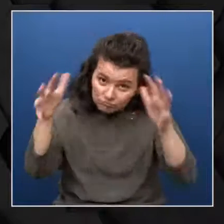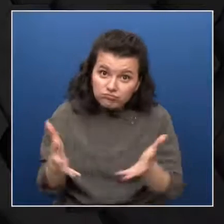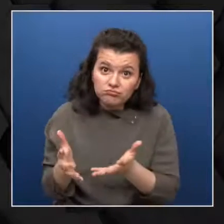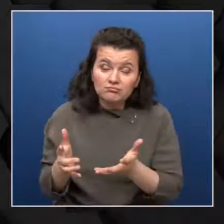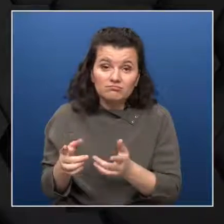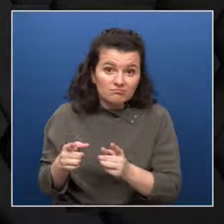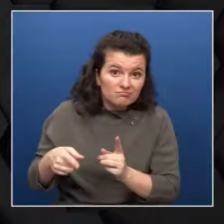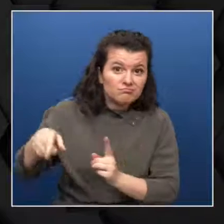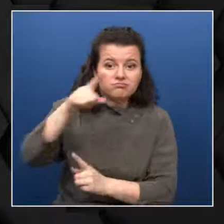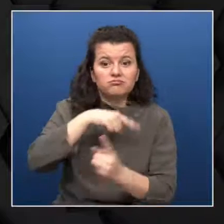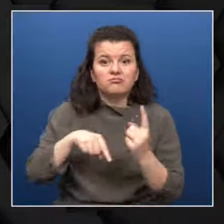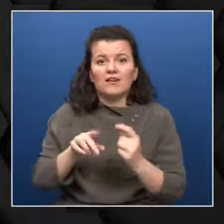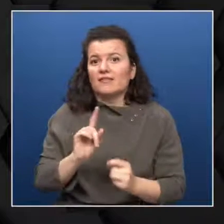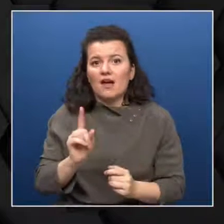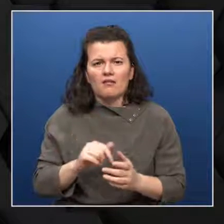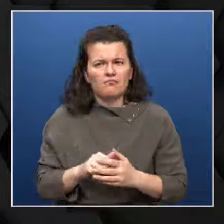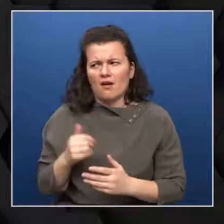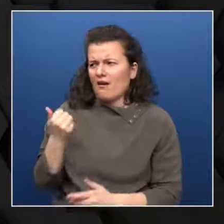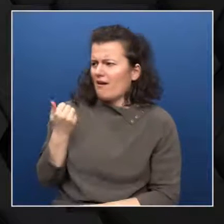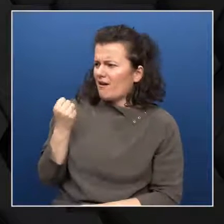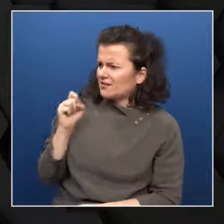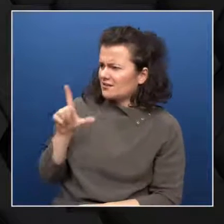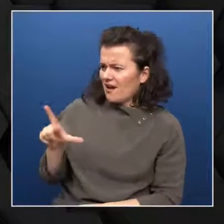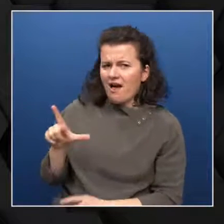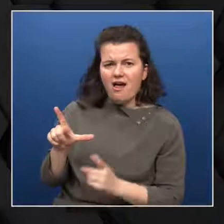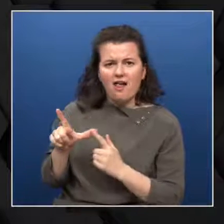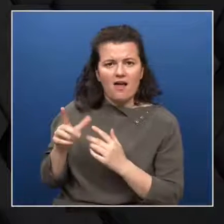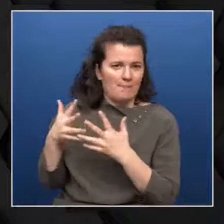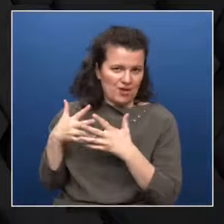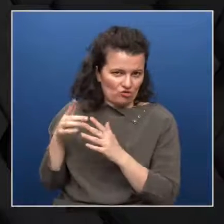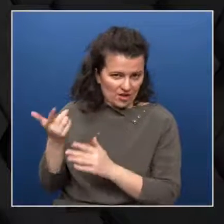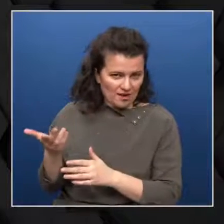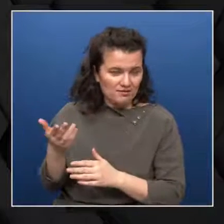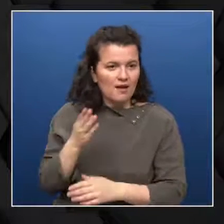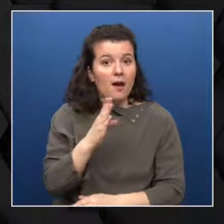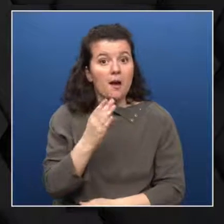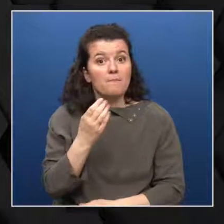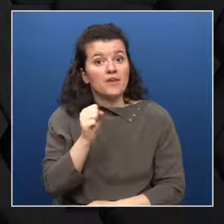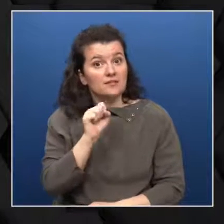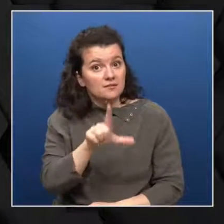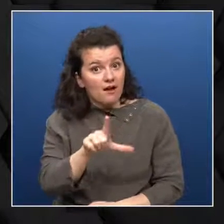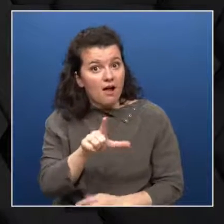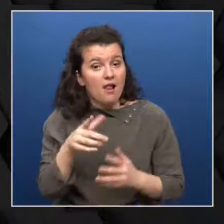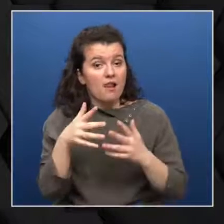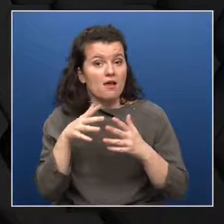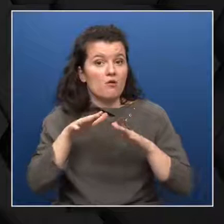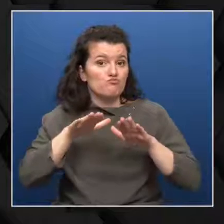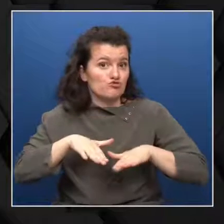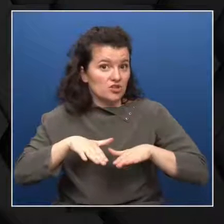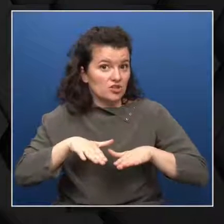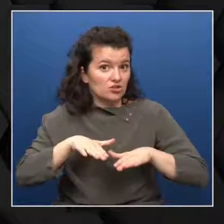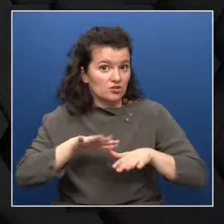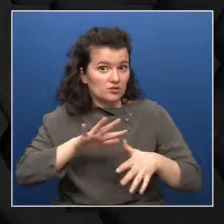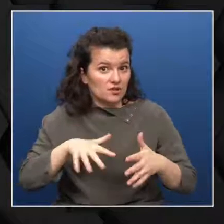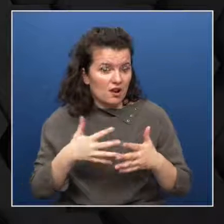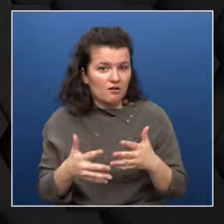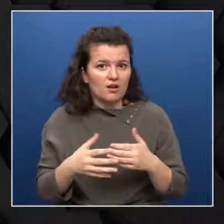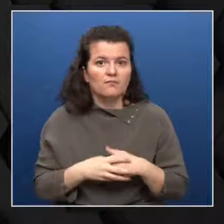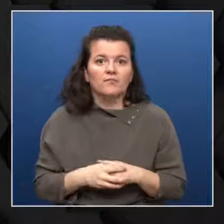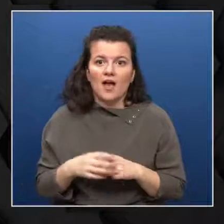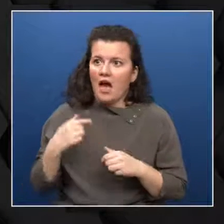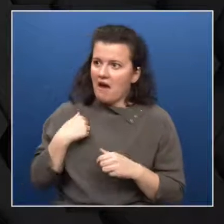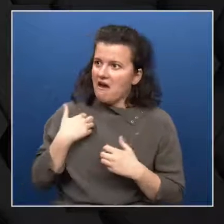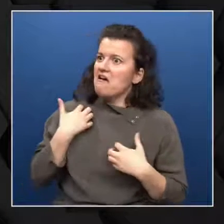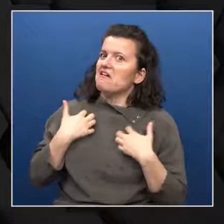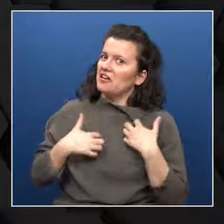interesting. There's ASL, American Sign Language, BSL, British Sign Language. So tell us a little bit about this. That I found to be a very